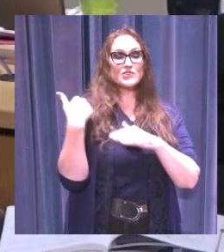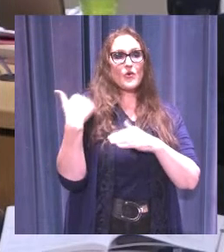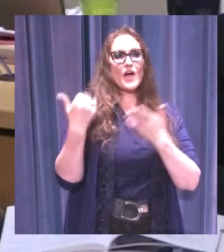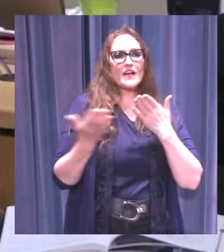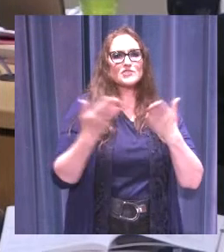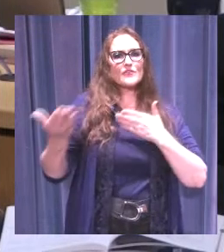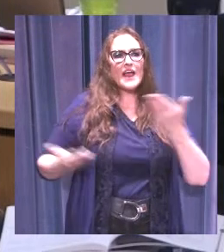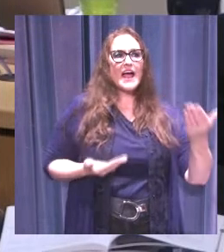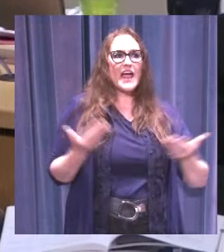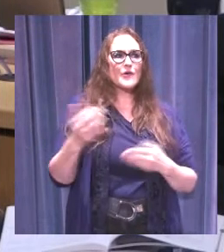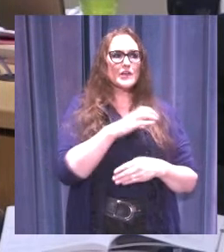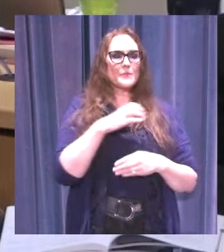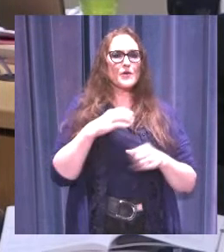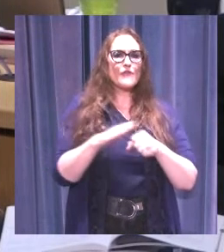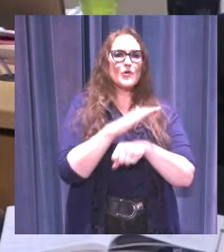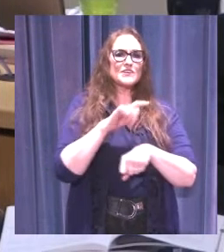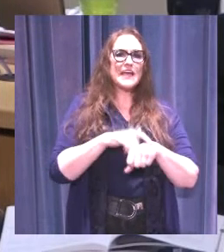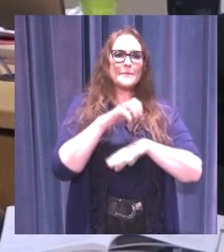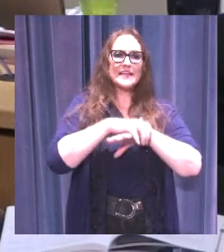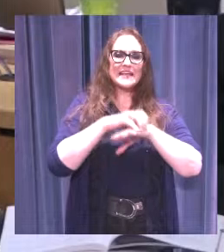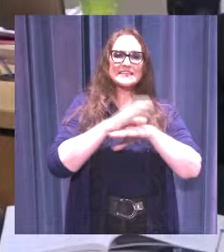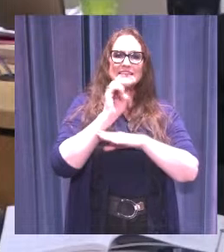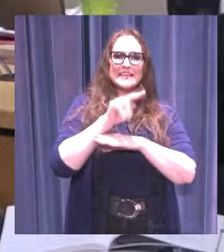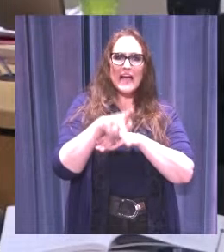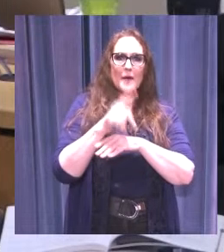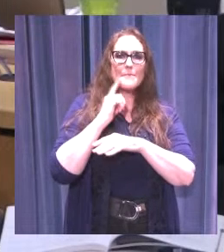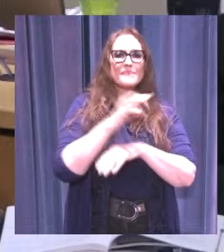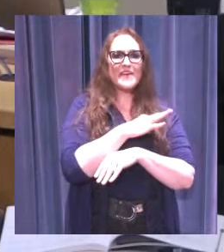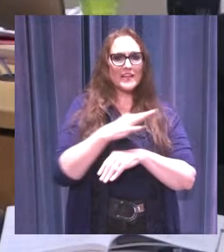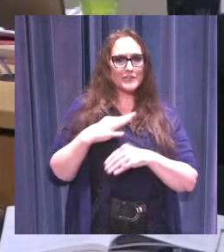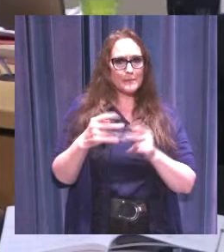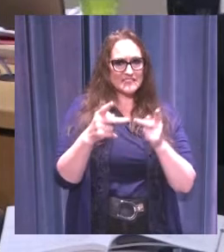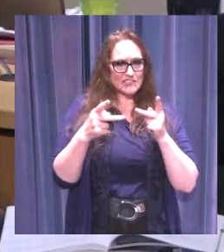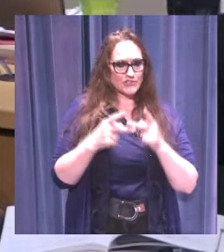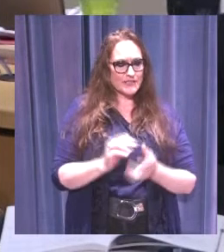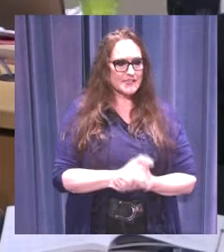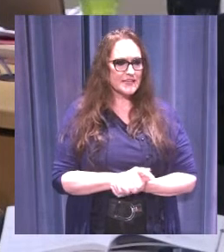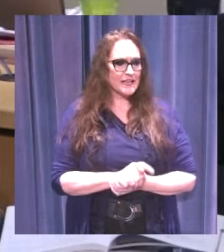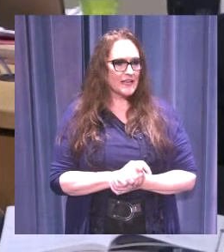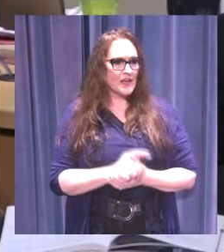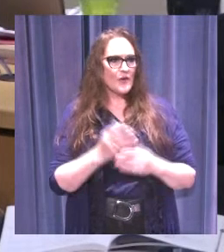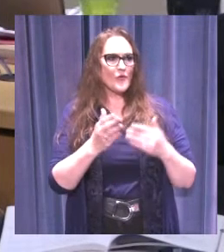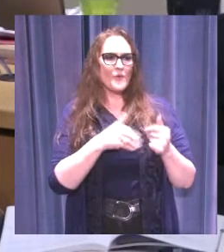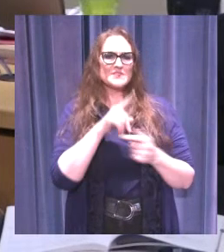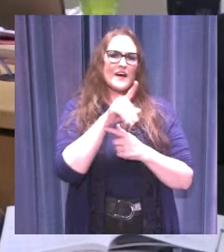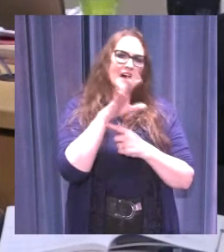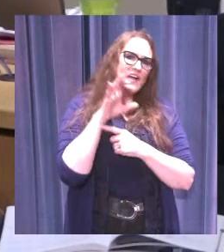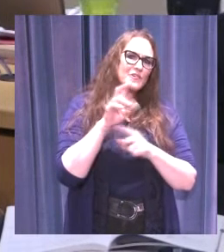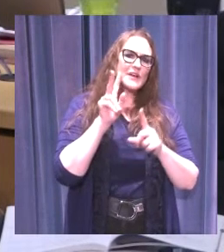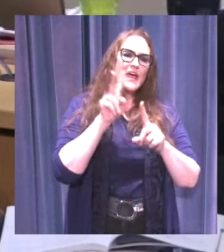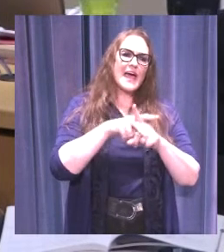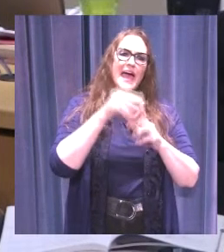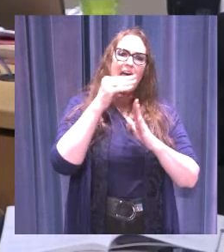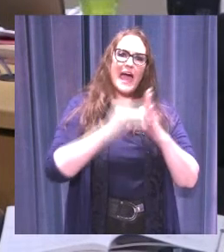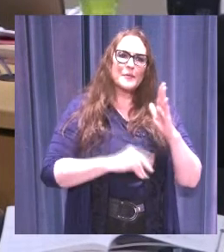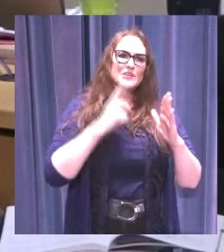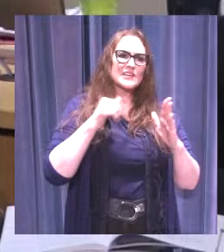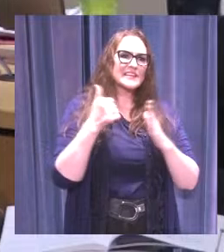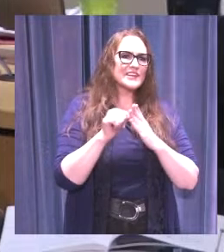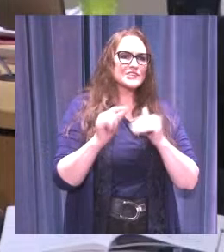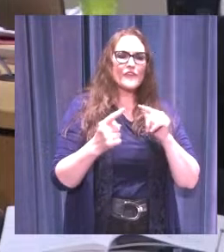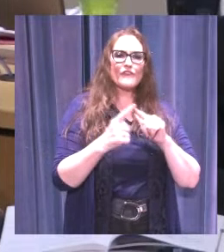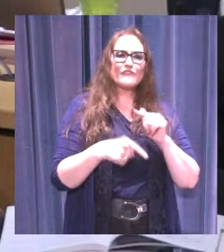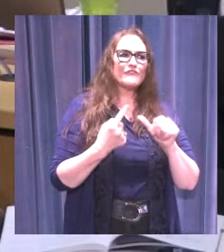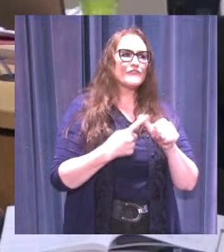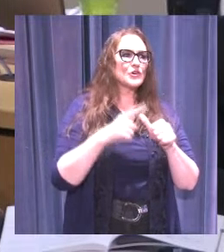hiring committee for a full-time English composition faculty position. We got nearly 100 application letters, and the first step in screening